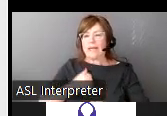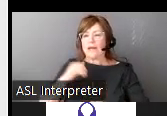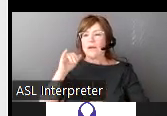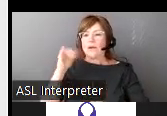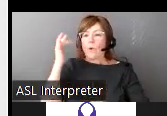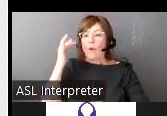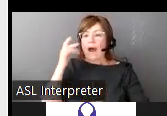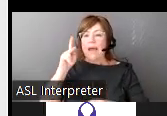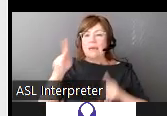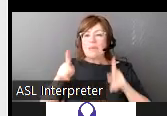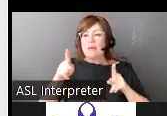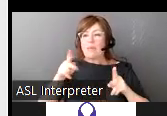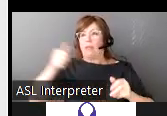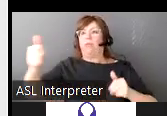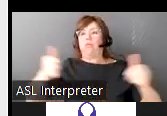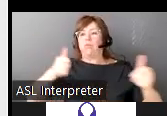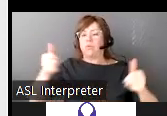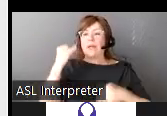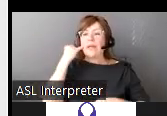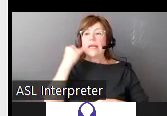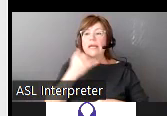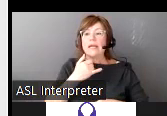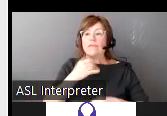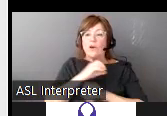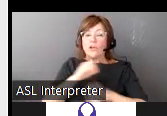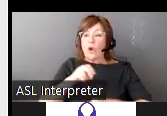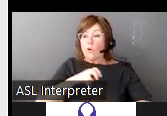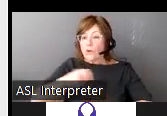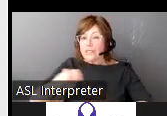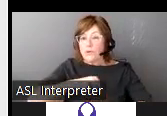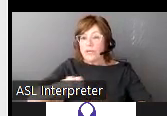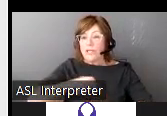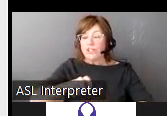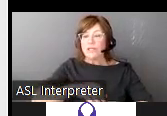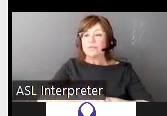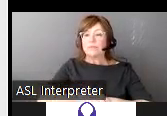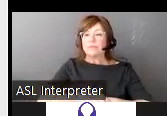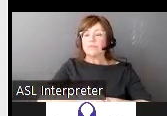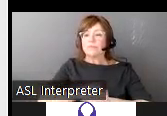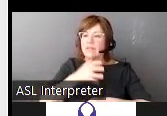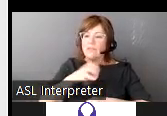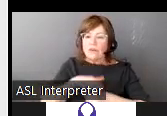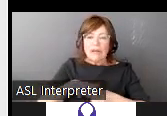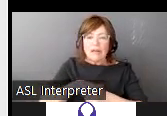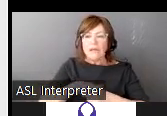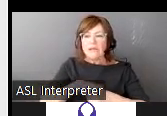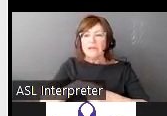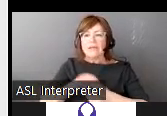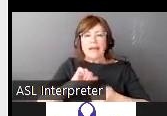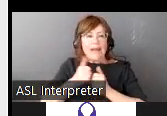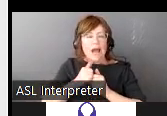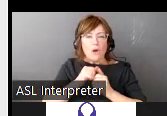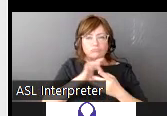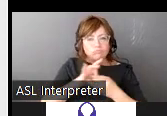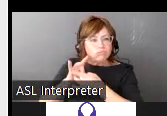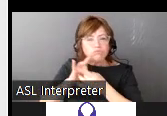older immigrants with no access to public transportation in the rural area, connecting with people of similar background or interest